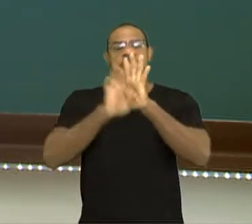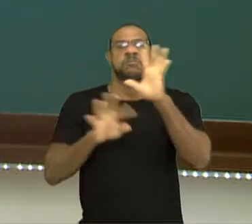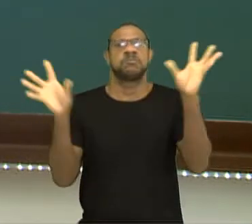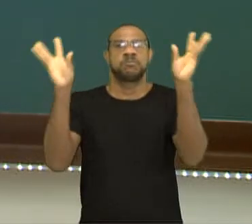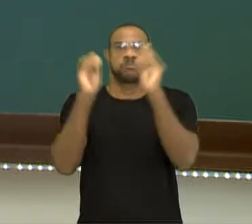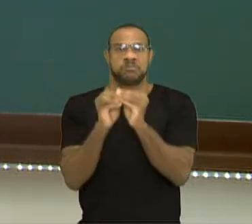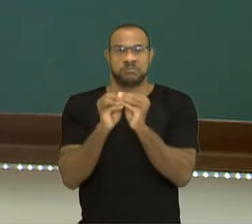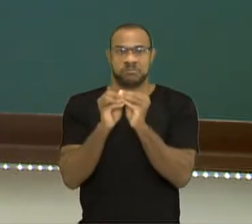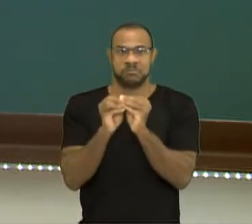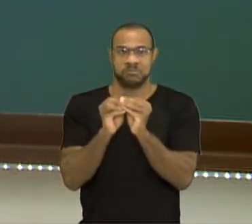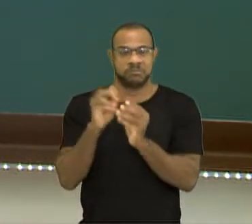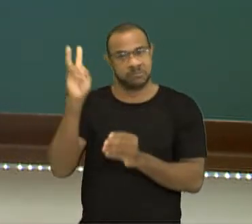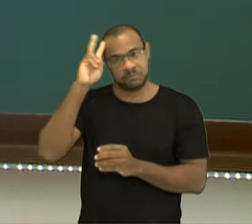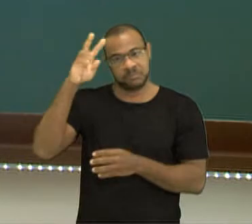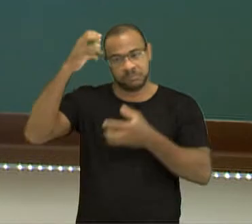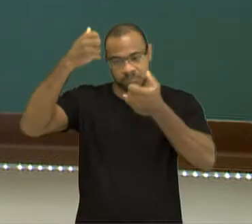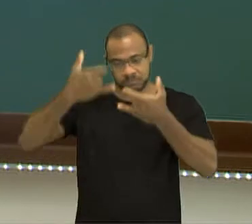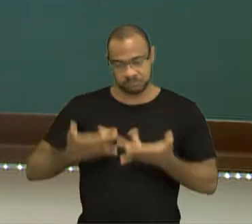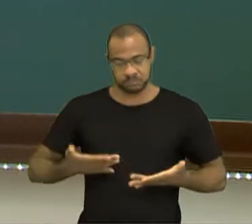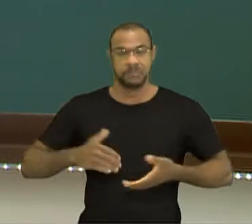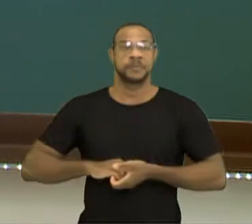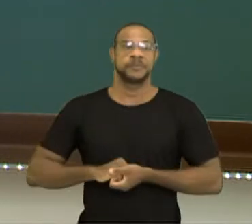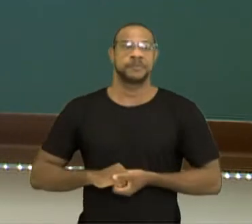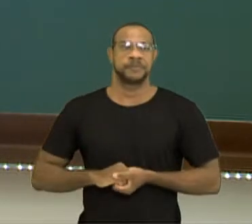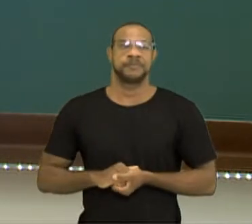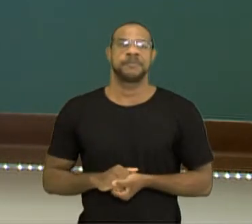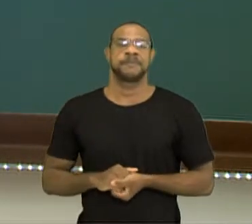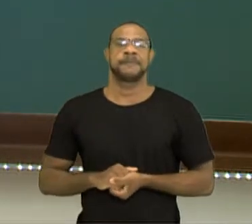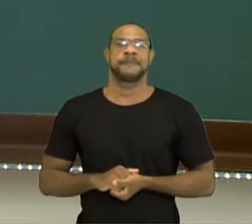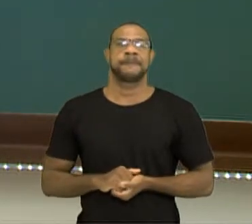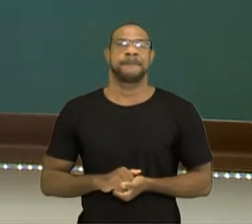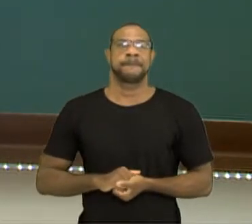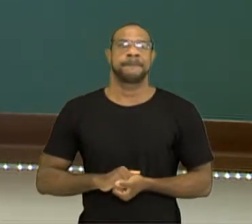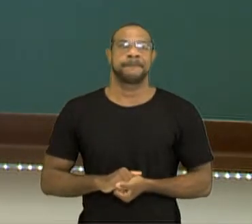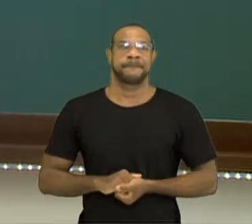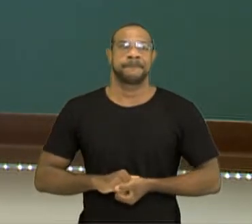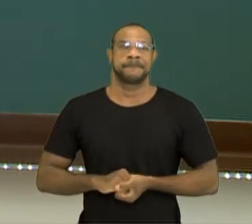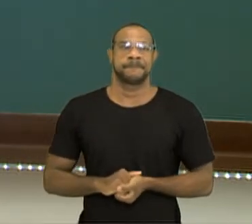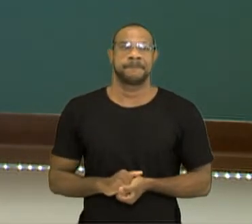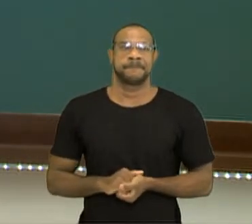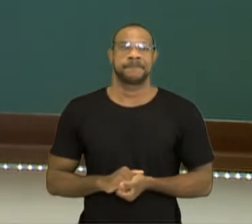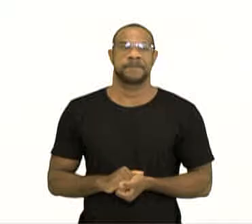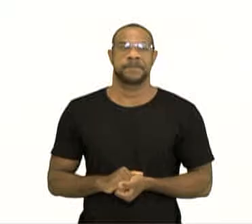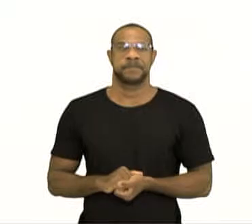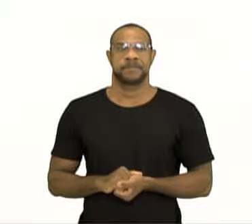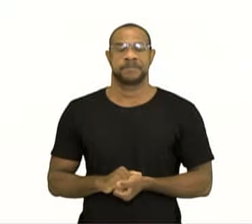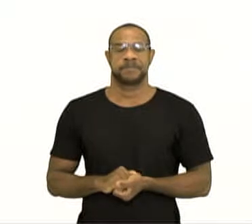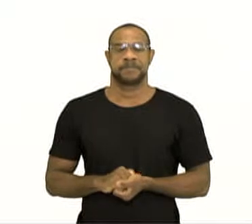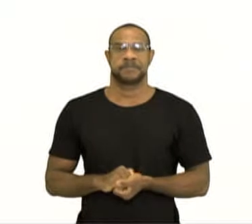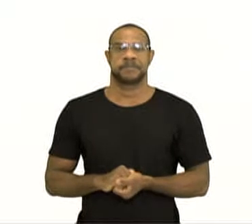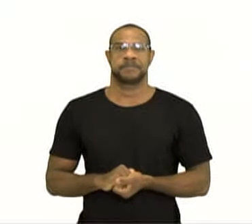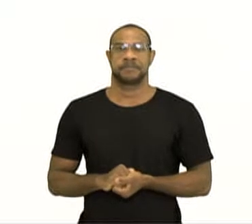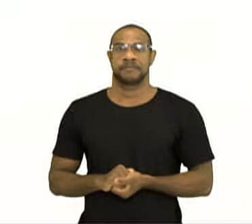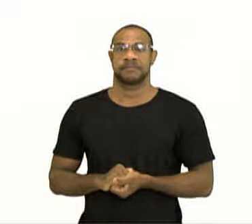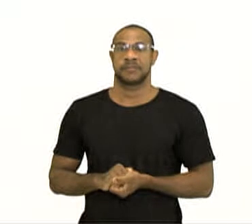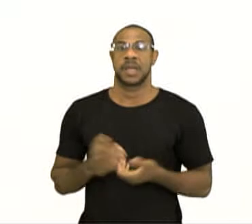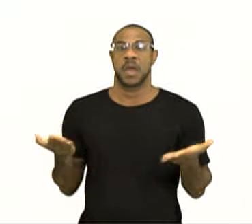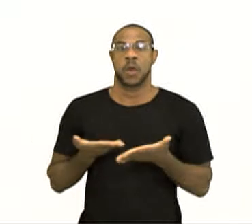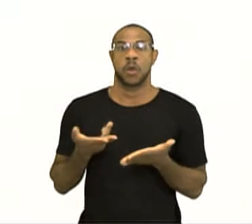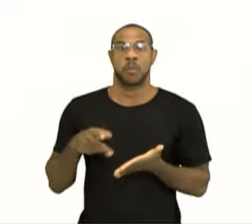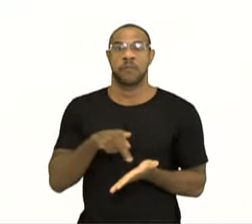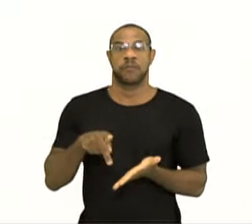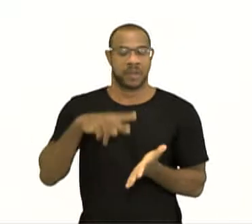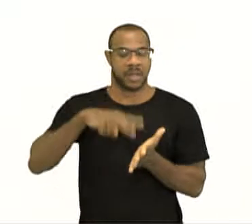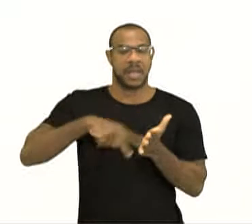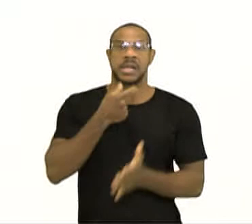resumo sobre a história. Quer ver? Não tem spoiler não, fiquem tranquilos. Dá uma olhada aqui comigo, vamos lá. Together with the man who should have